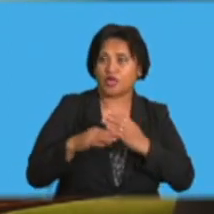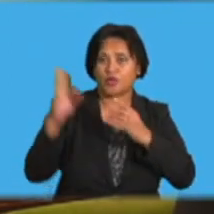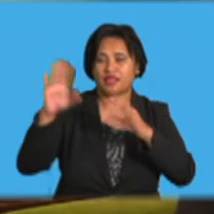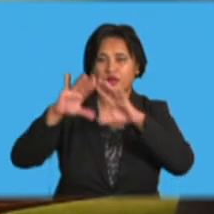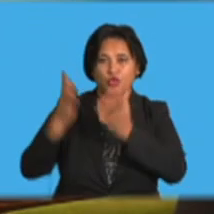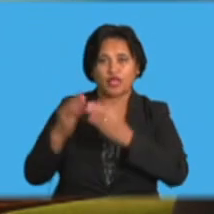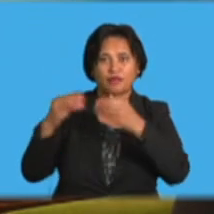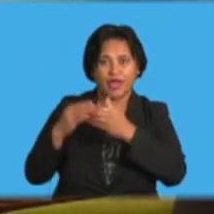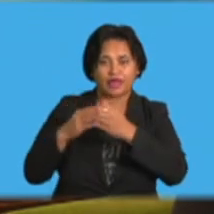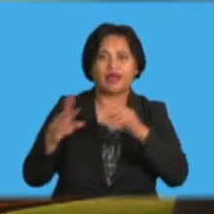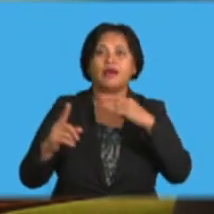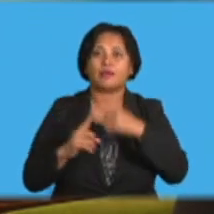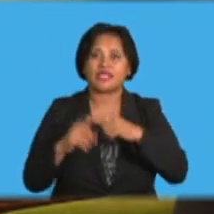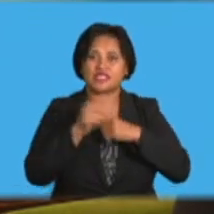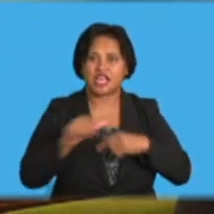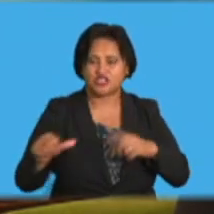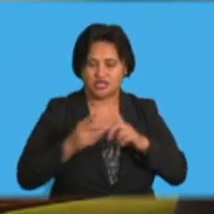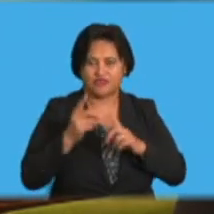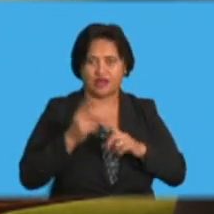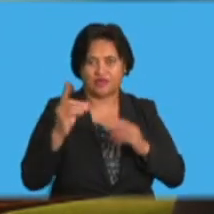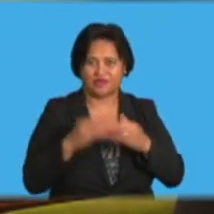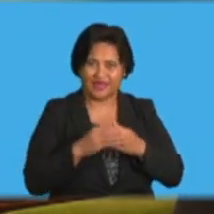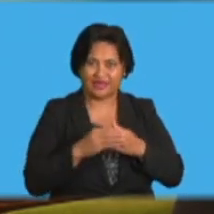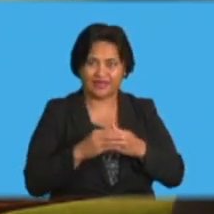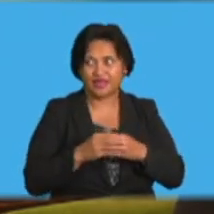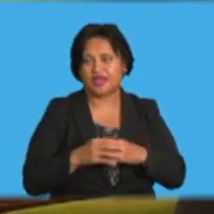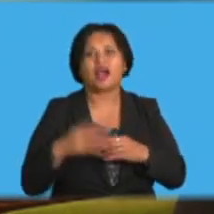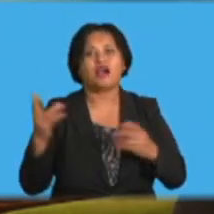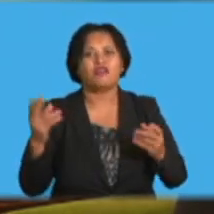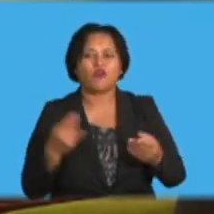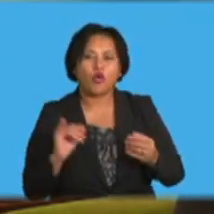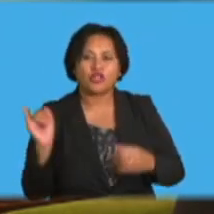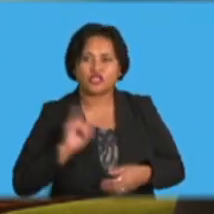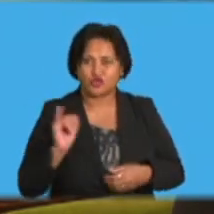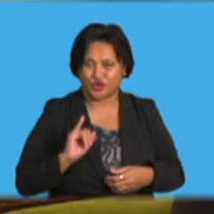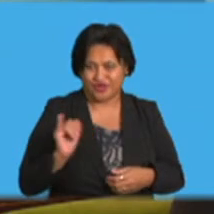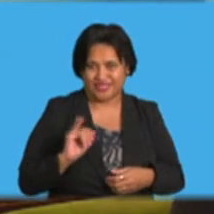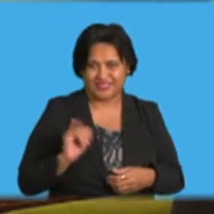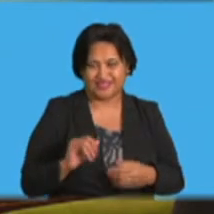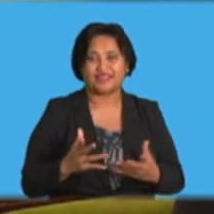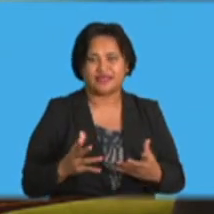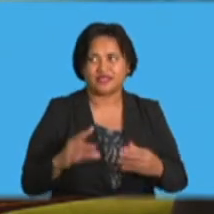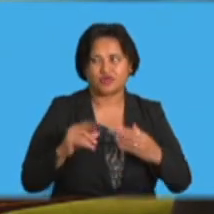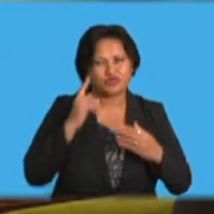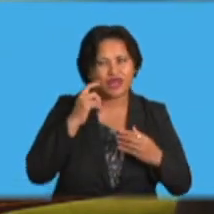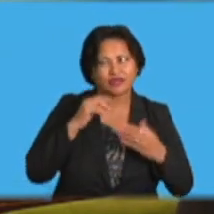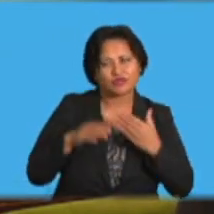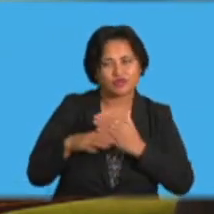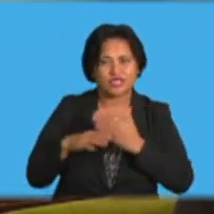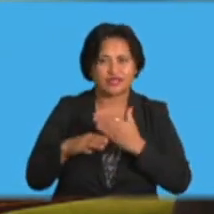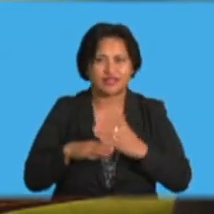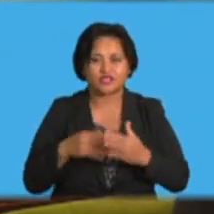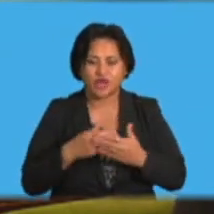team in developing various insurance products, where we can get what we call some basic cover,